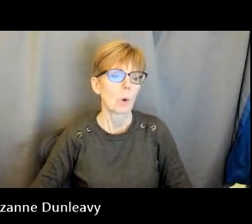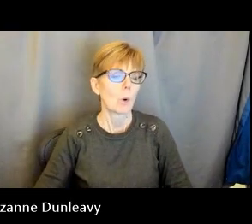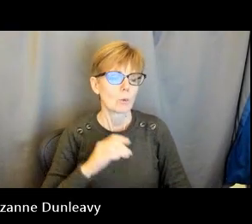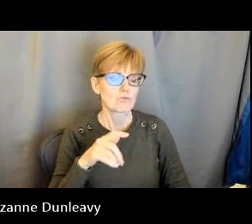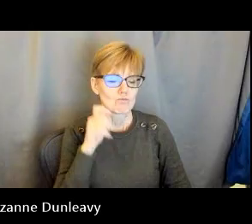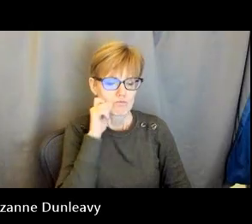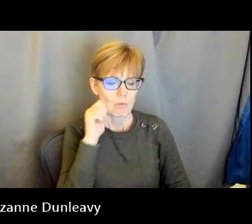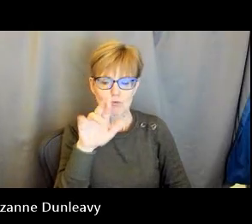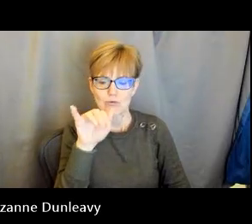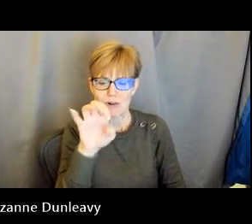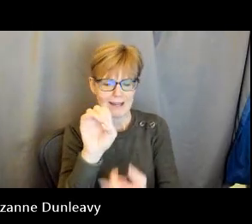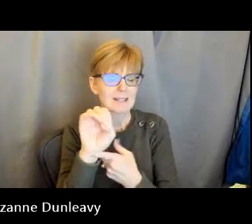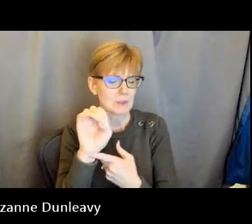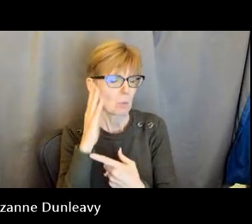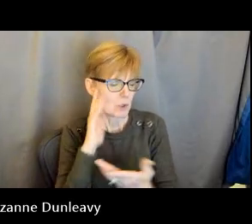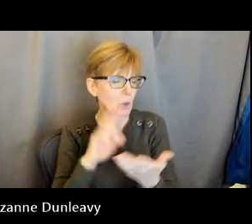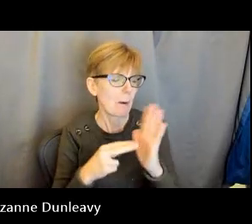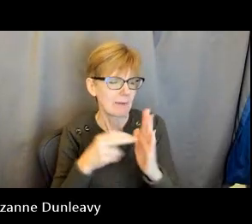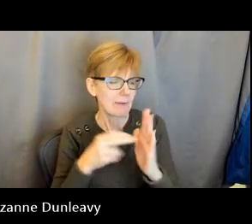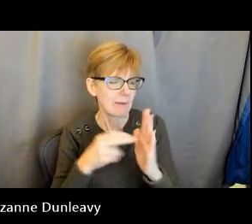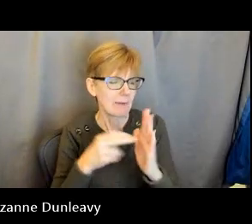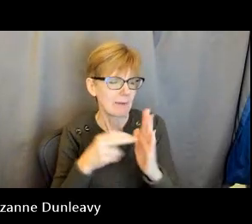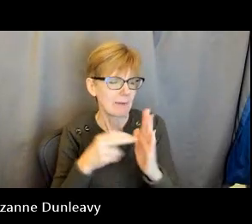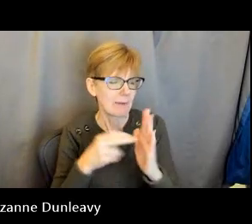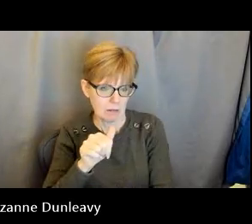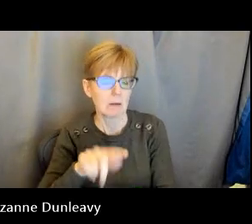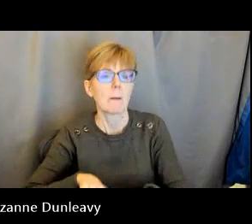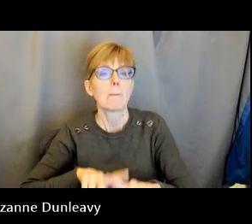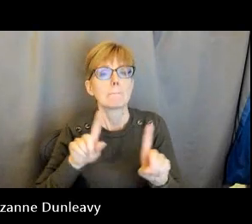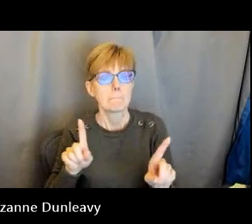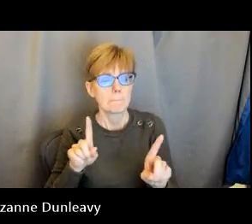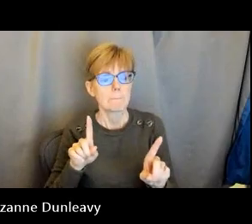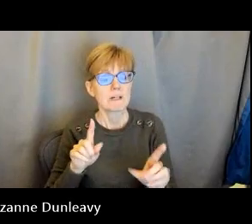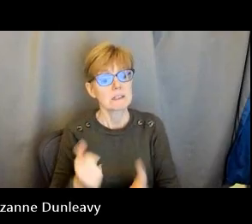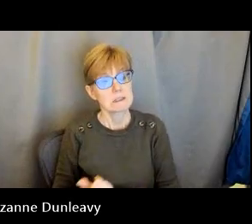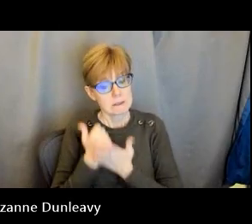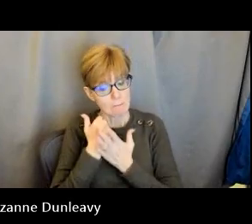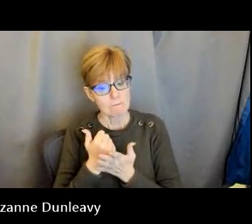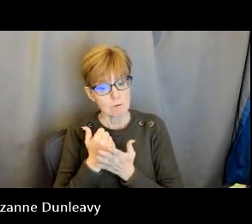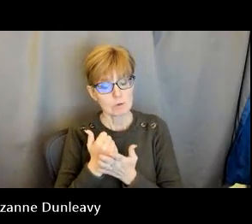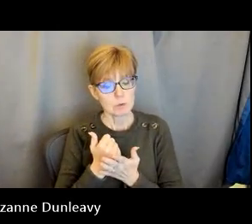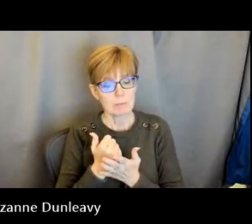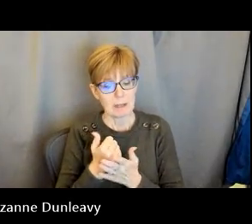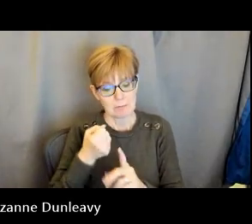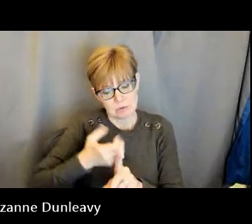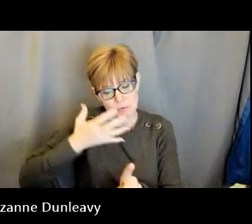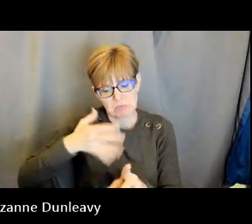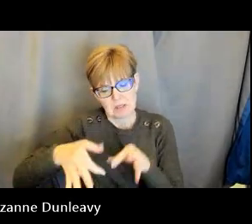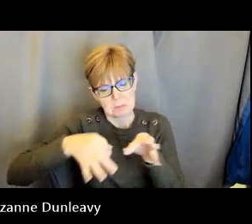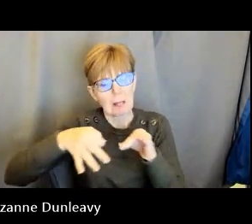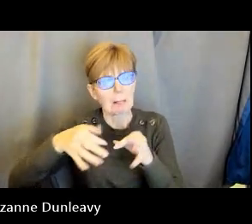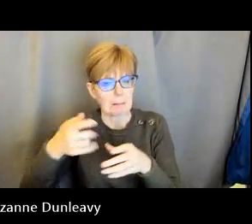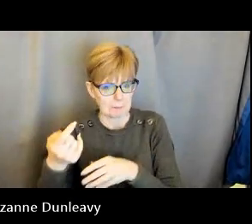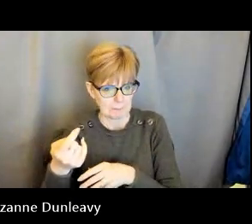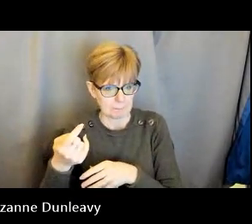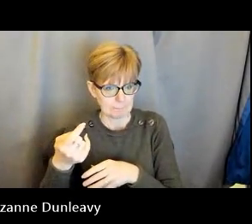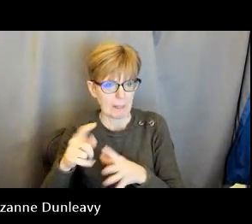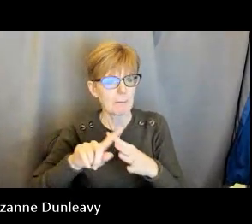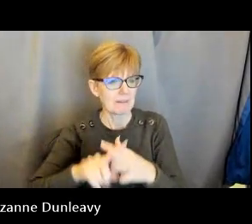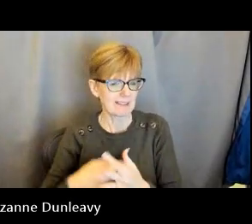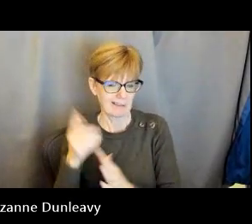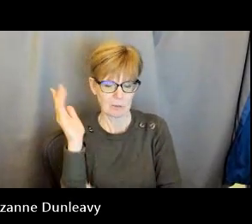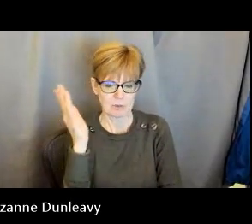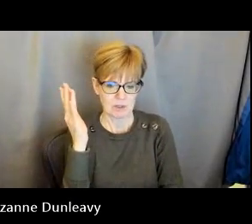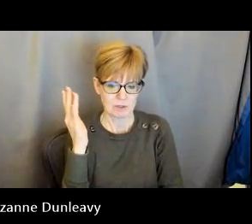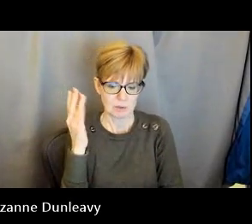but I always find it helpful to just talk a little bit at the beginning of these presentations about this, because to talk about legacies